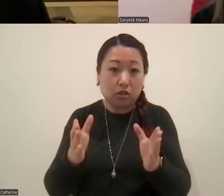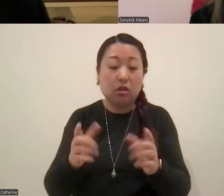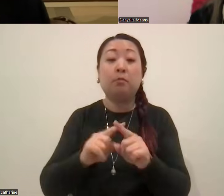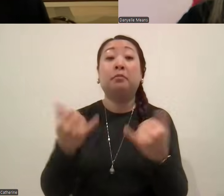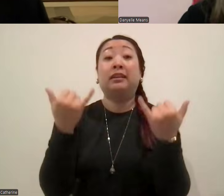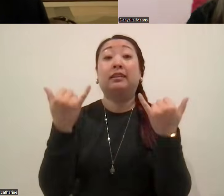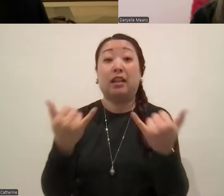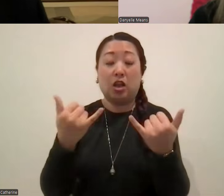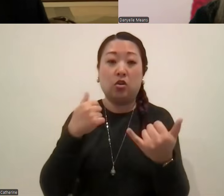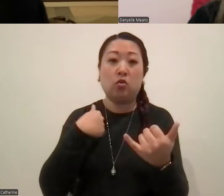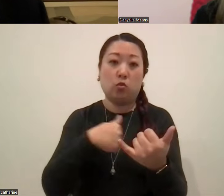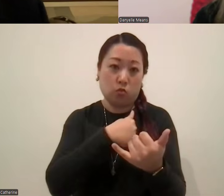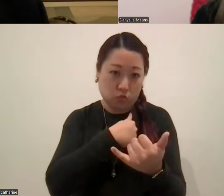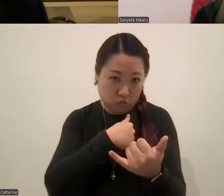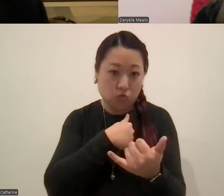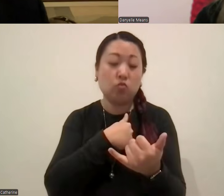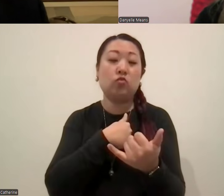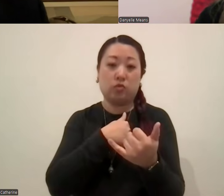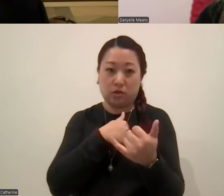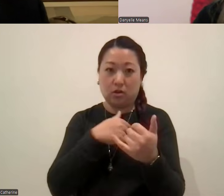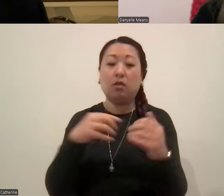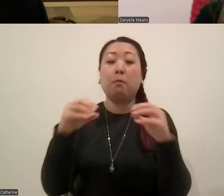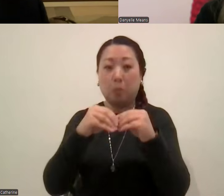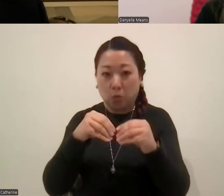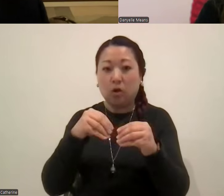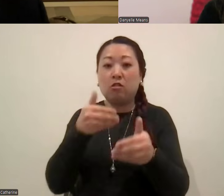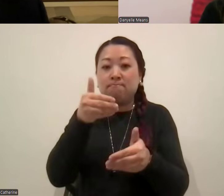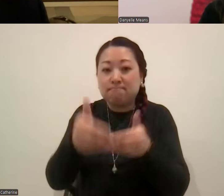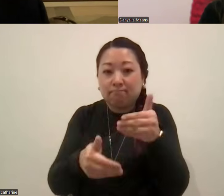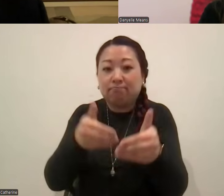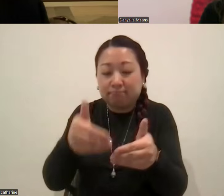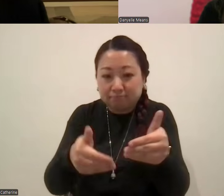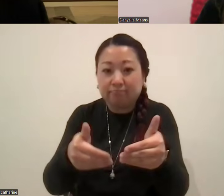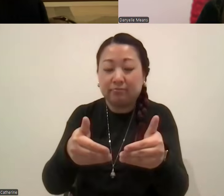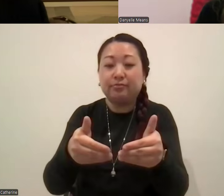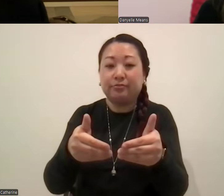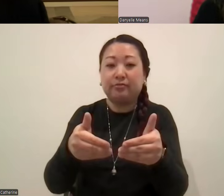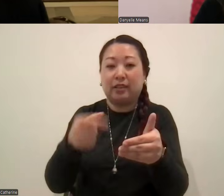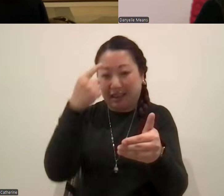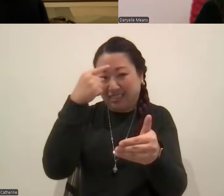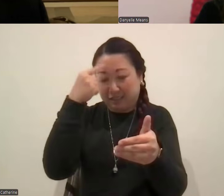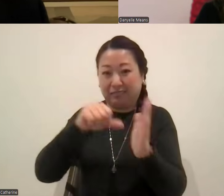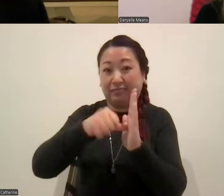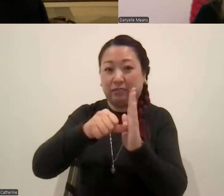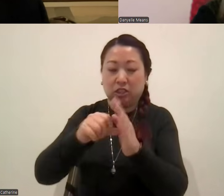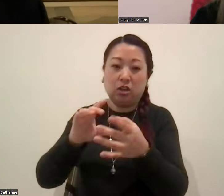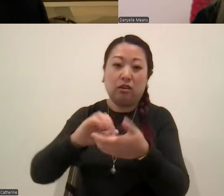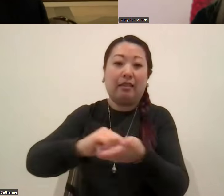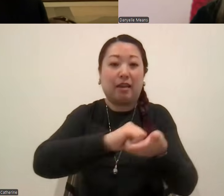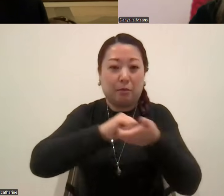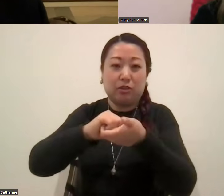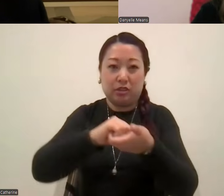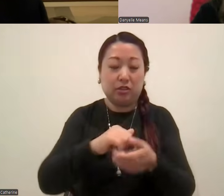more in the process of this. And I think it's that collaboration. I think, the